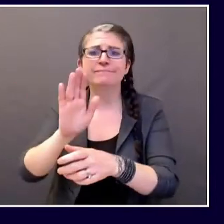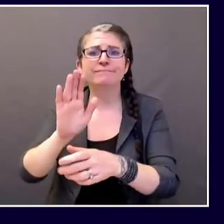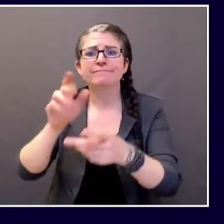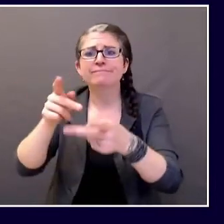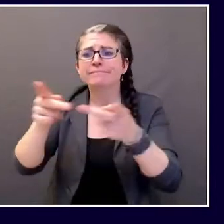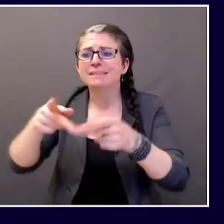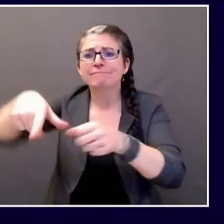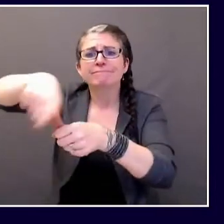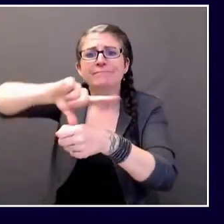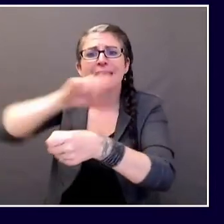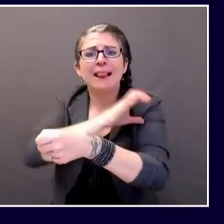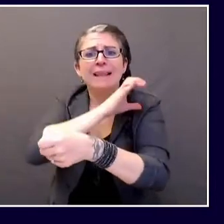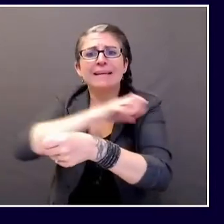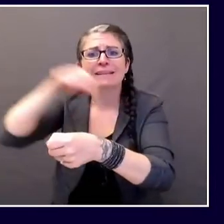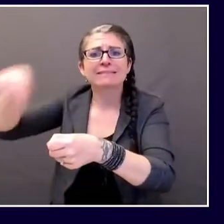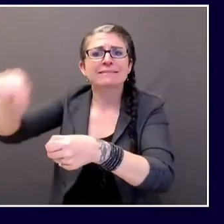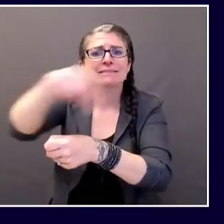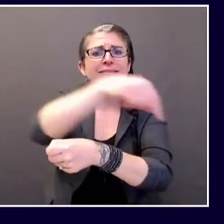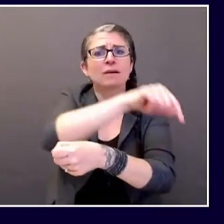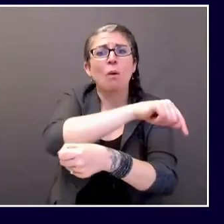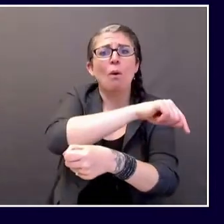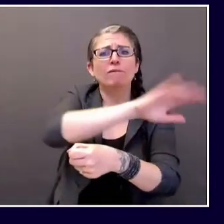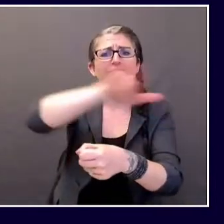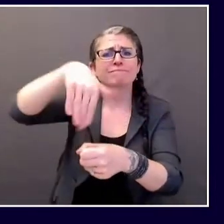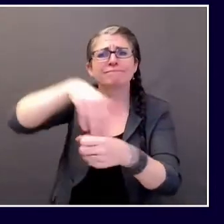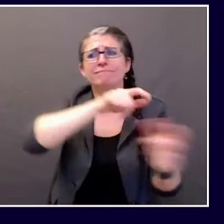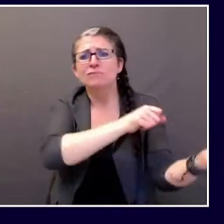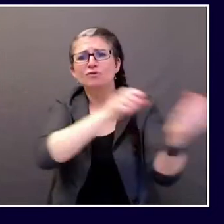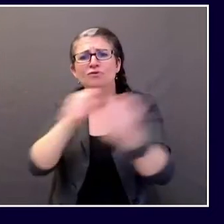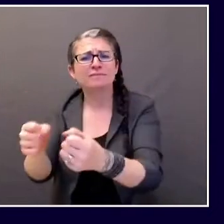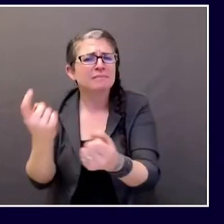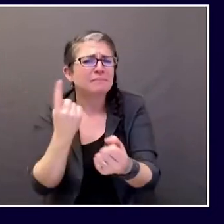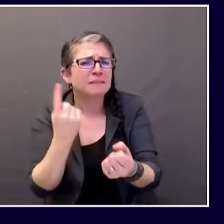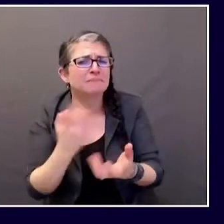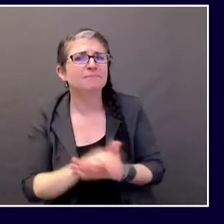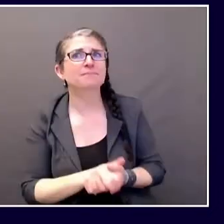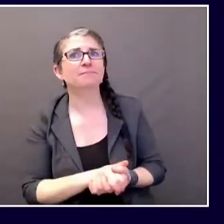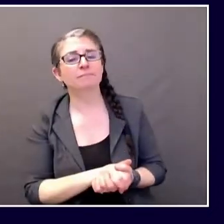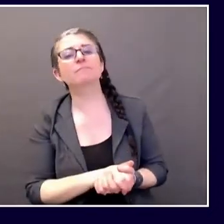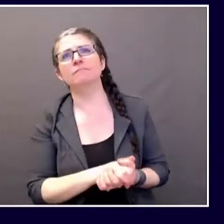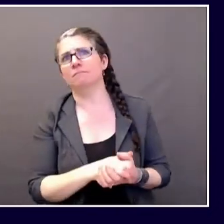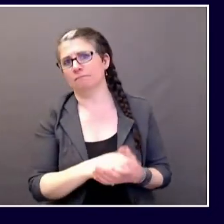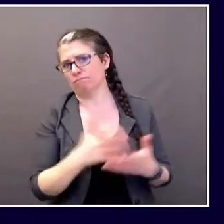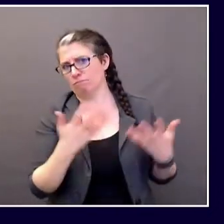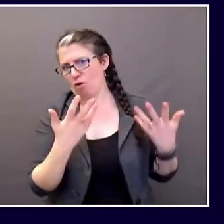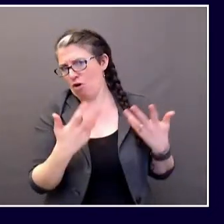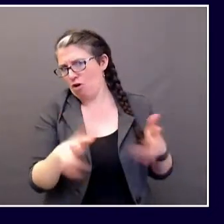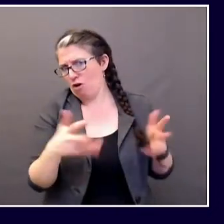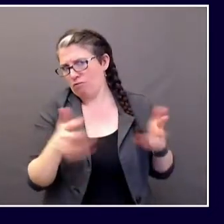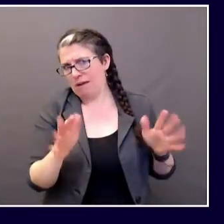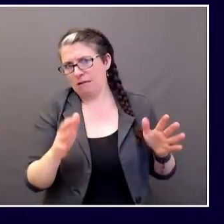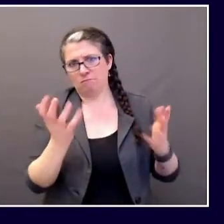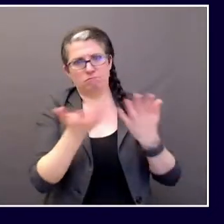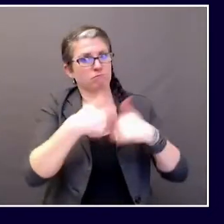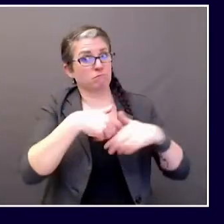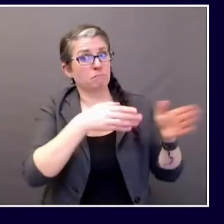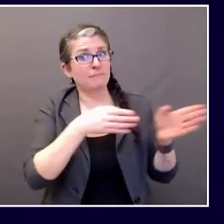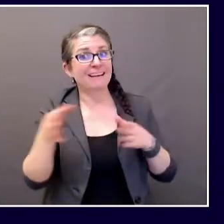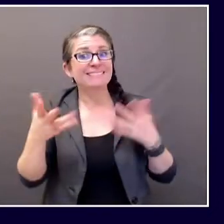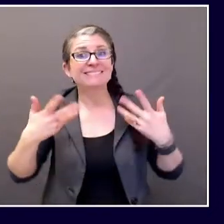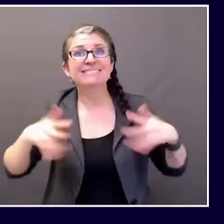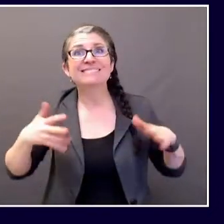that. We are working on plans using different parts of our vaccination force, be it public health